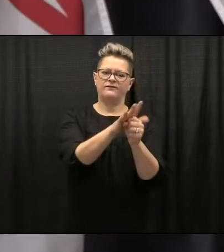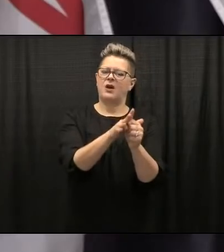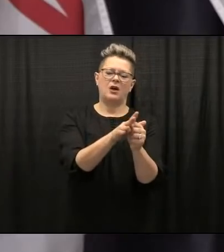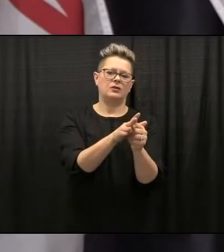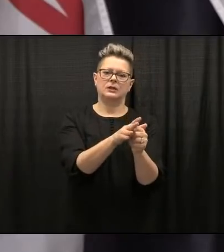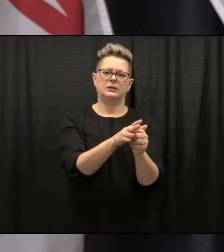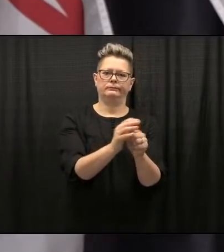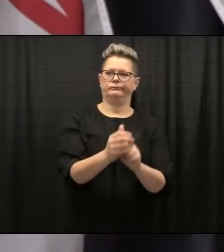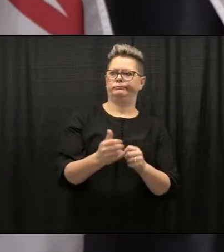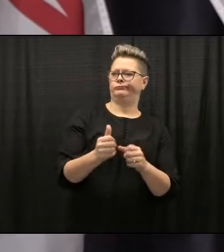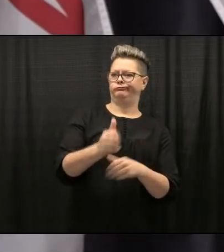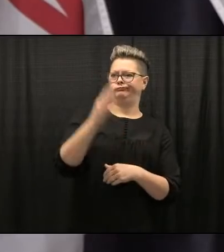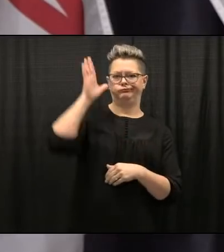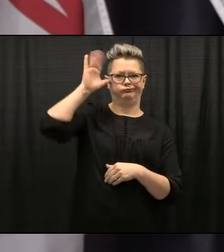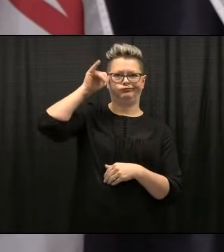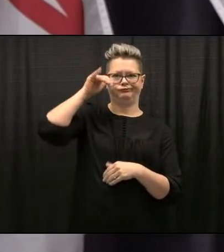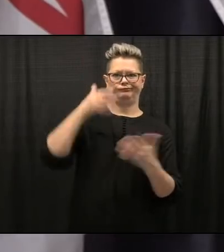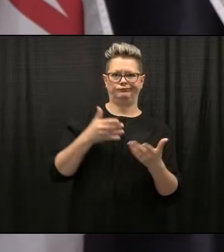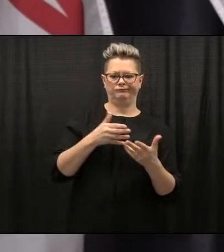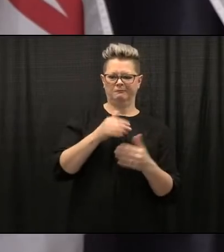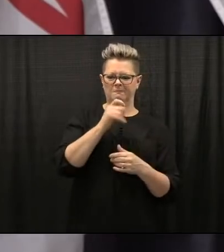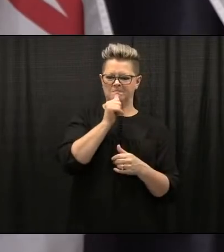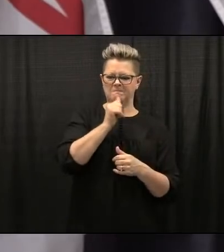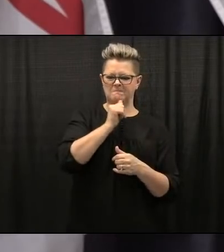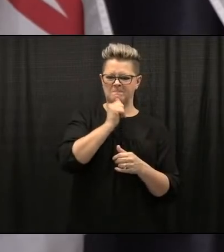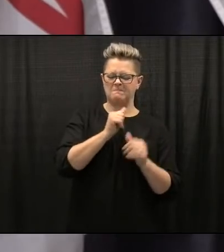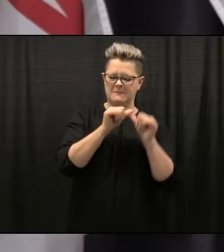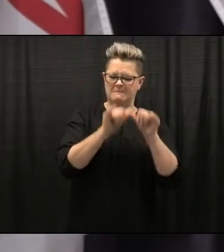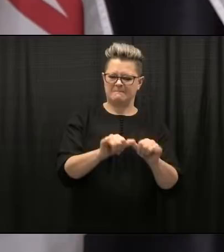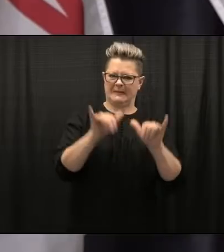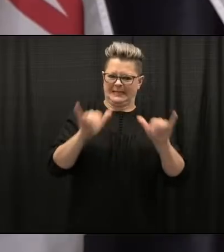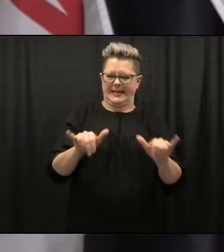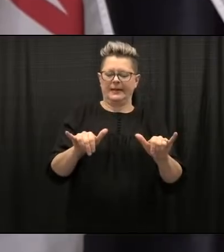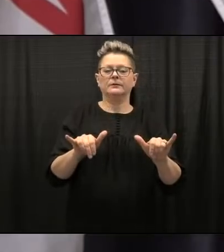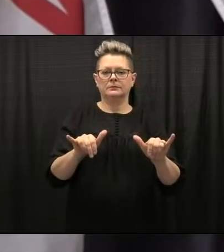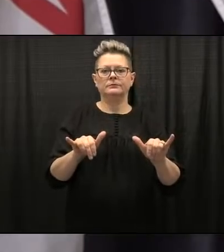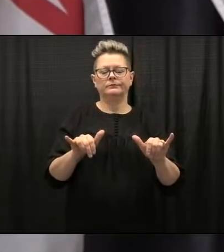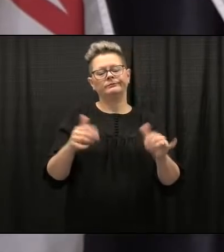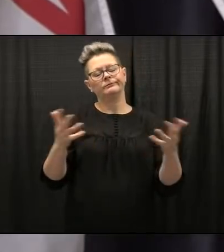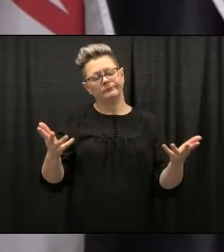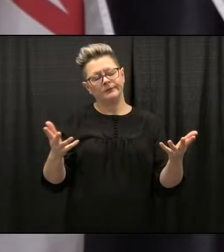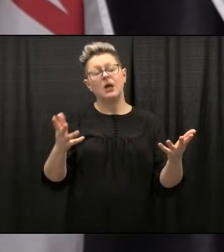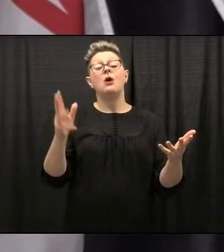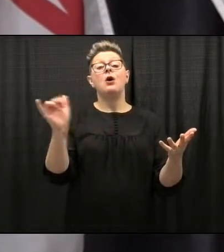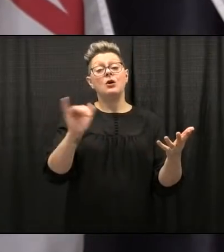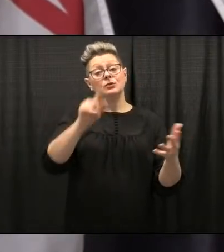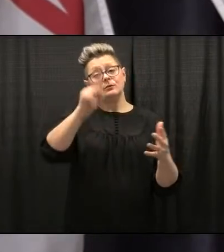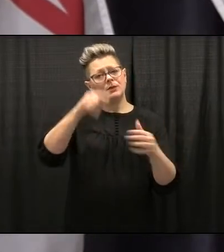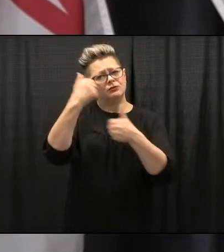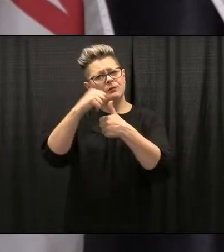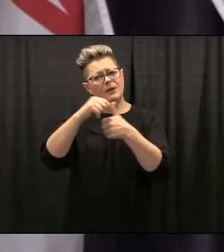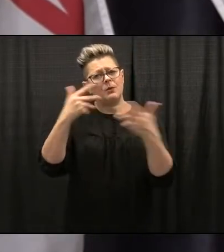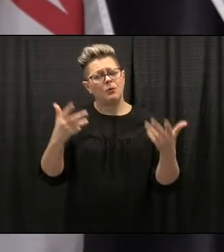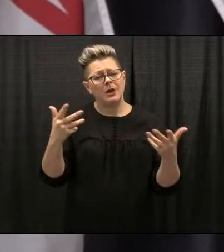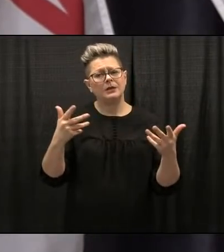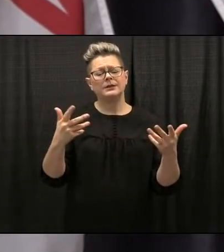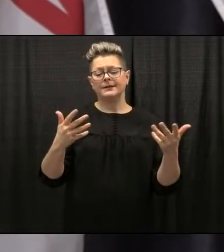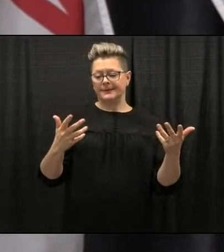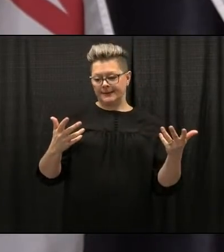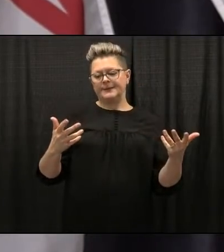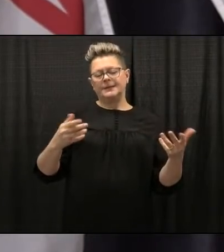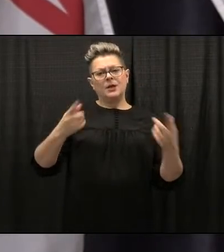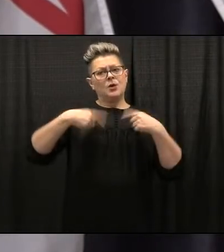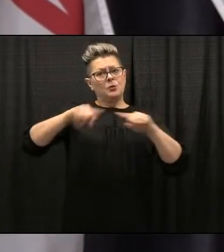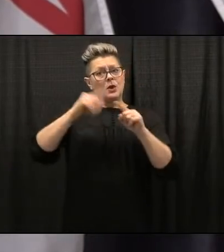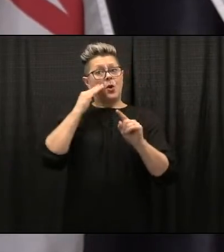us to do that. So we have to remember that first and foremost. And then we have to remember that we have the tools